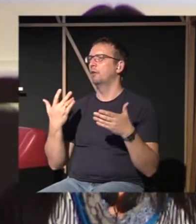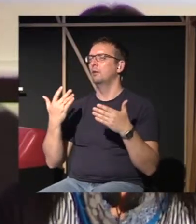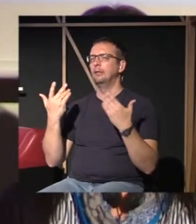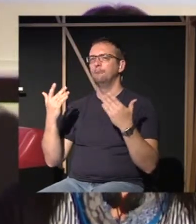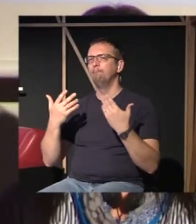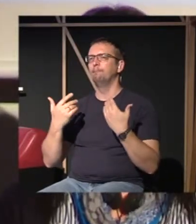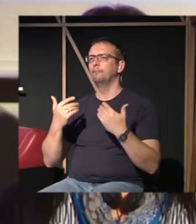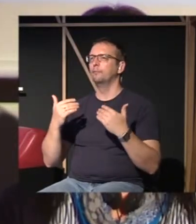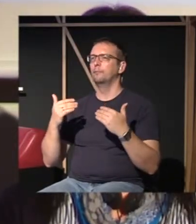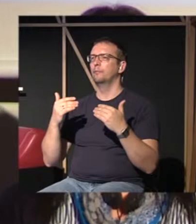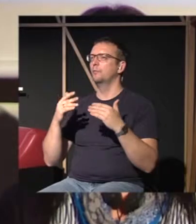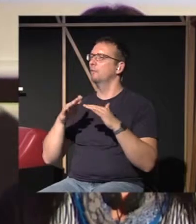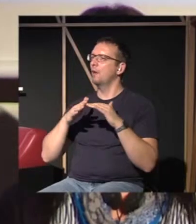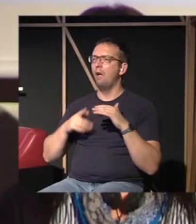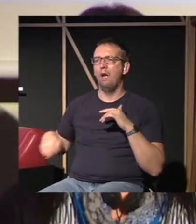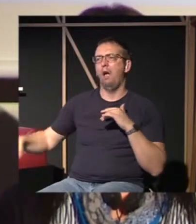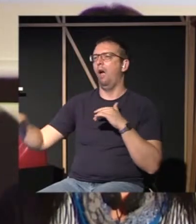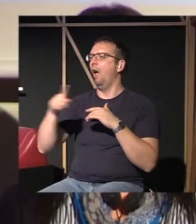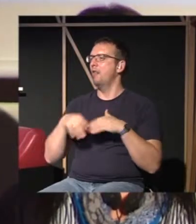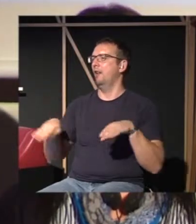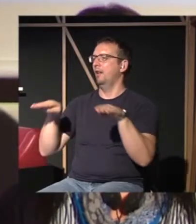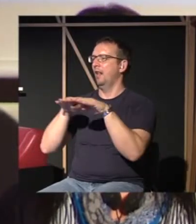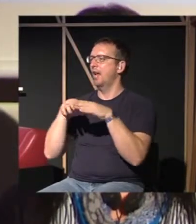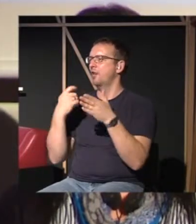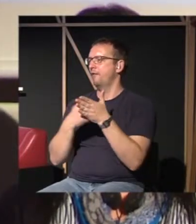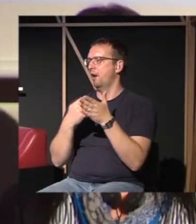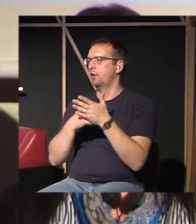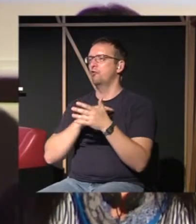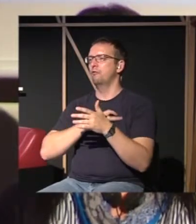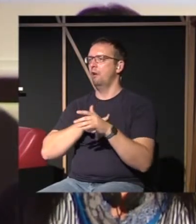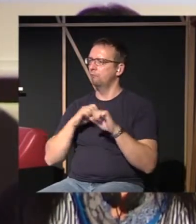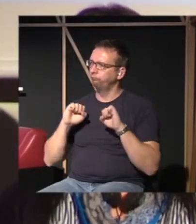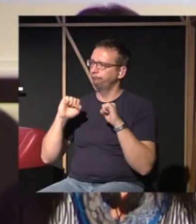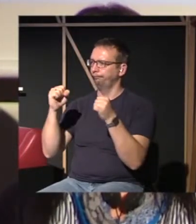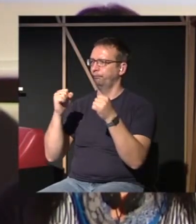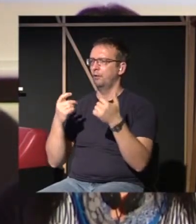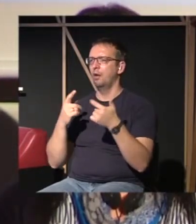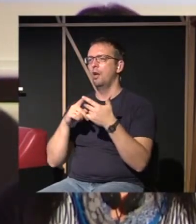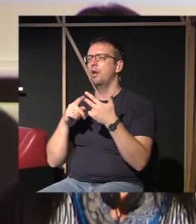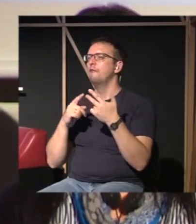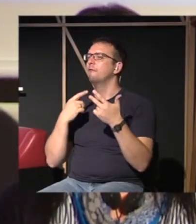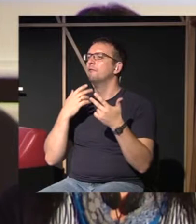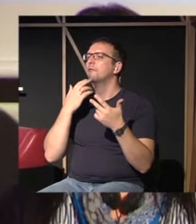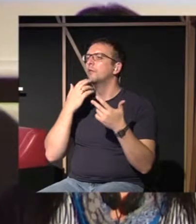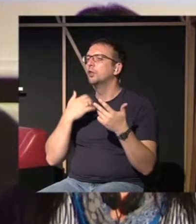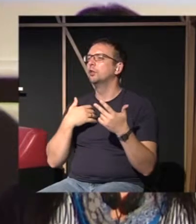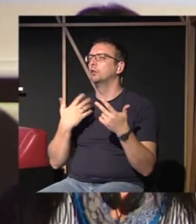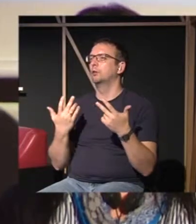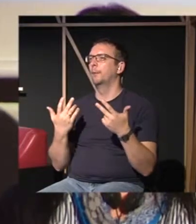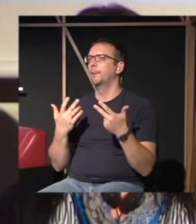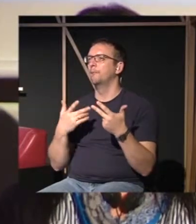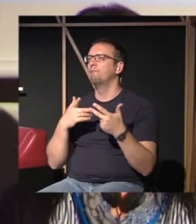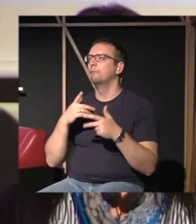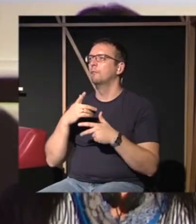with social commitment. We defend the way we are Catalan, and we want